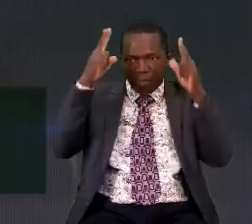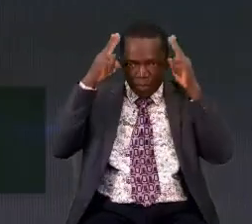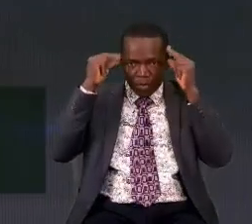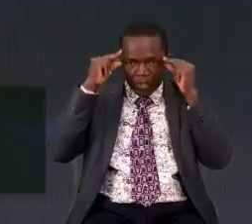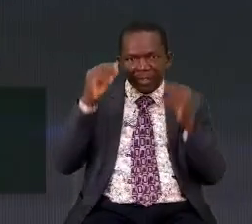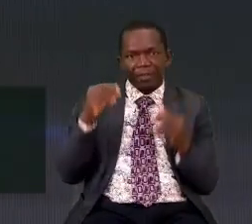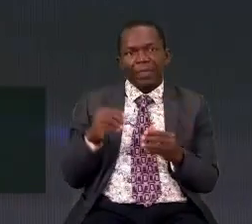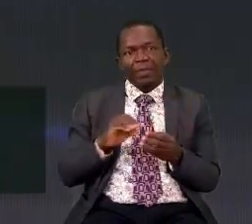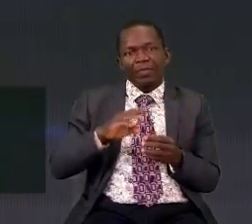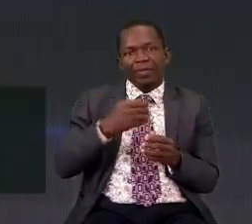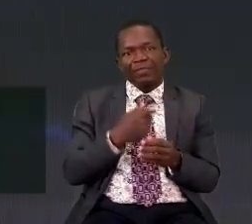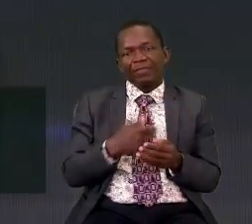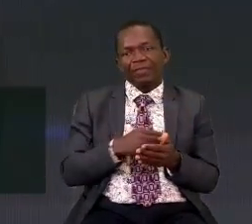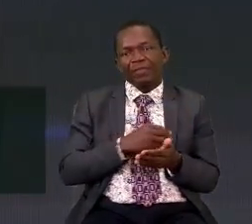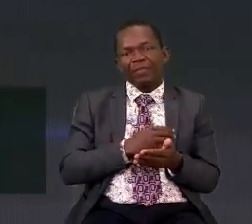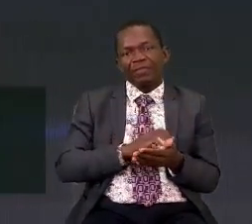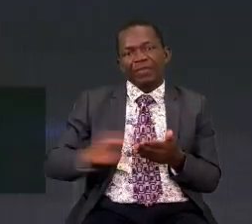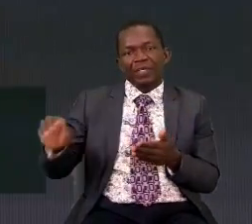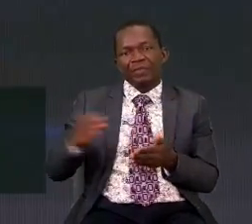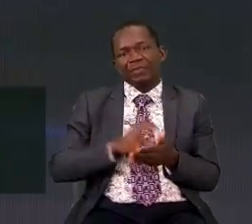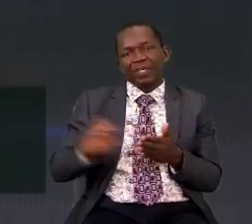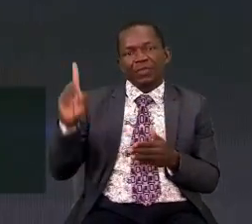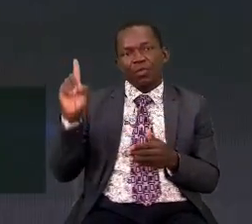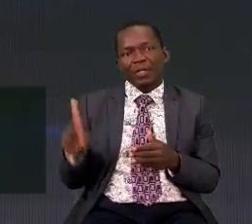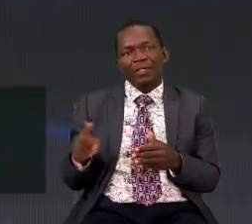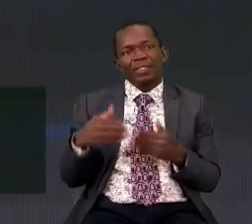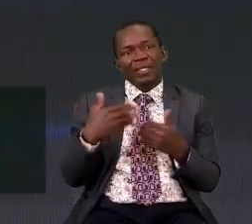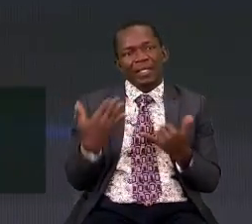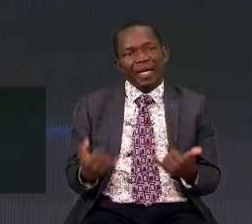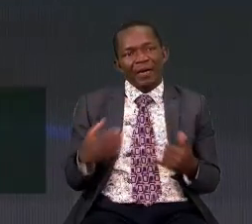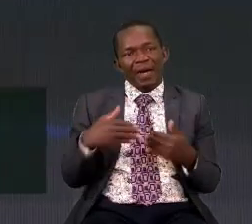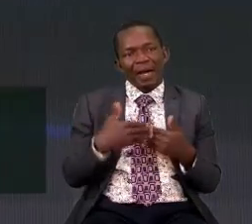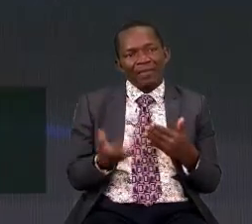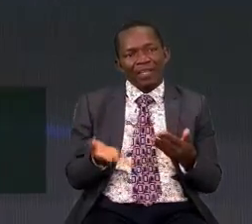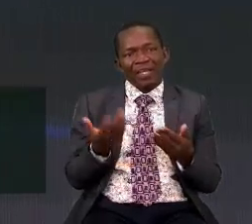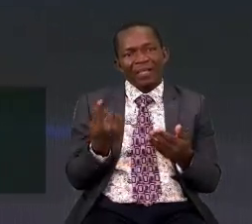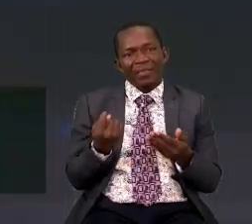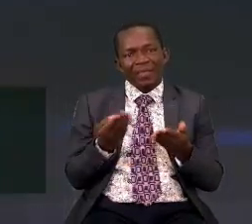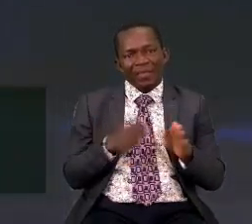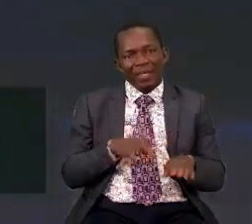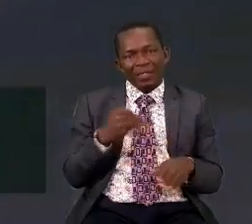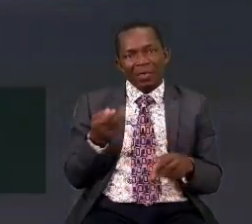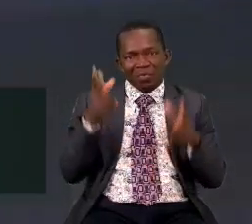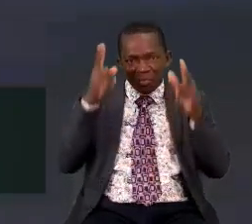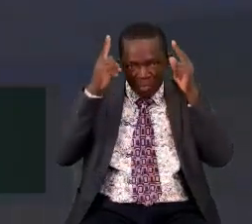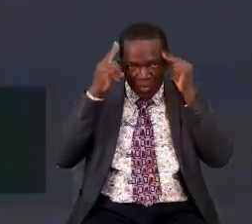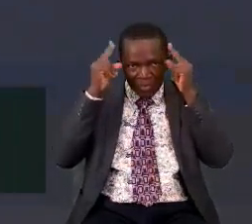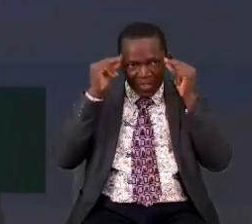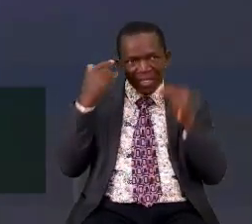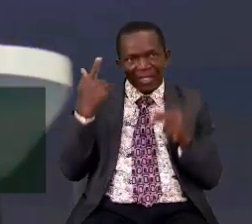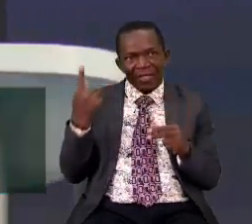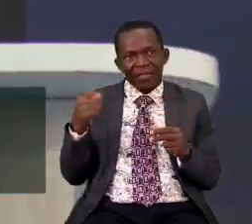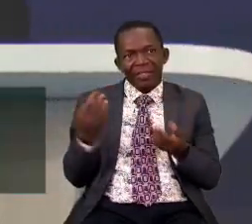Savage of the Lord look at the first part of Bastille it says Moses my servant